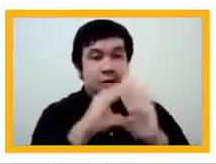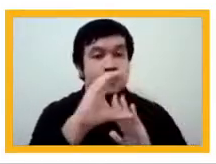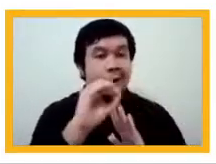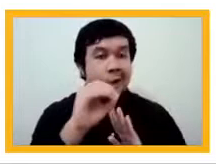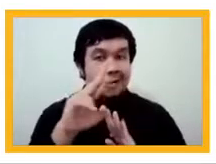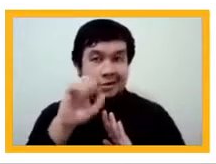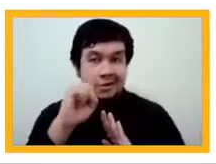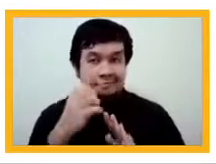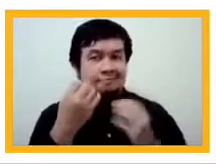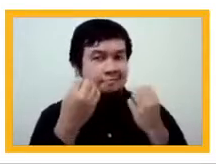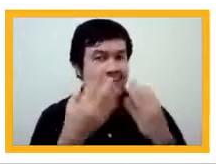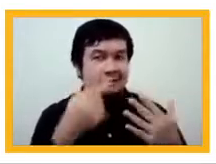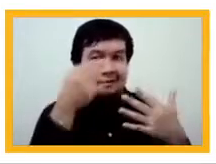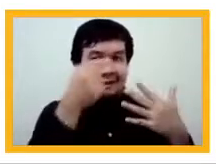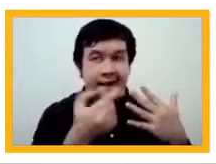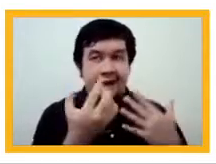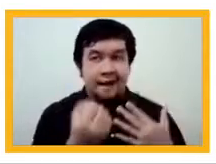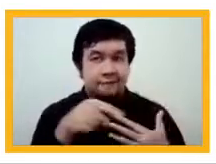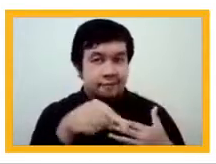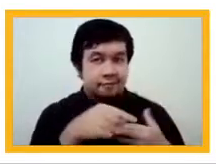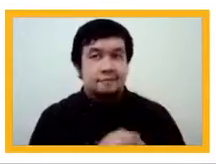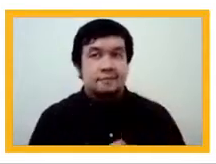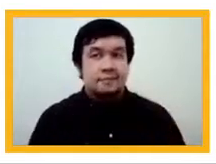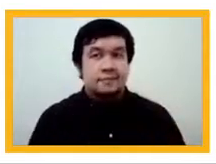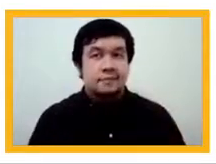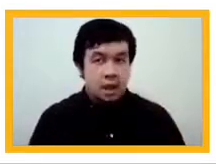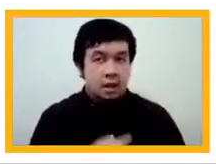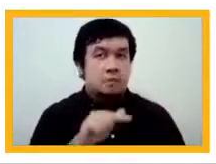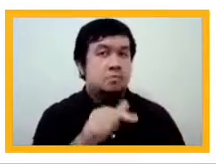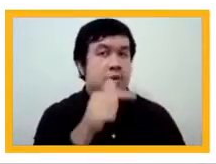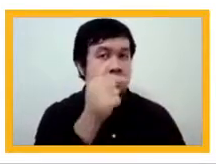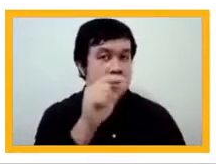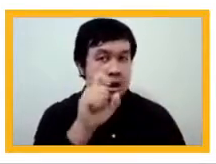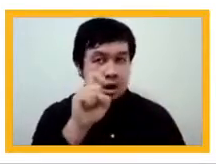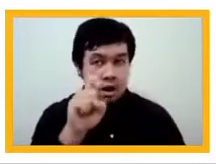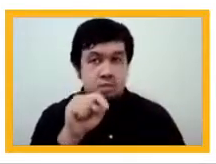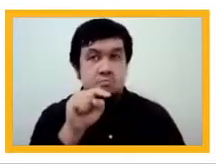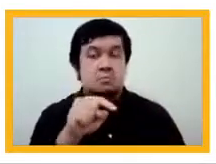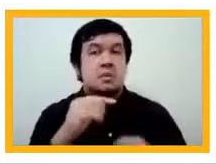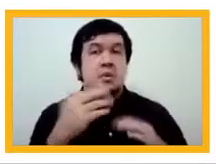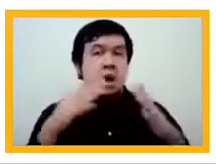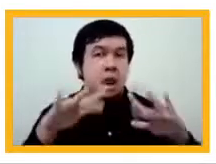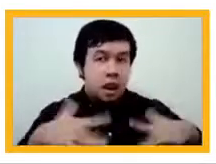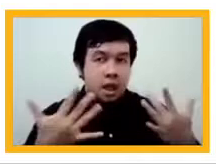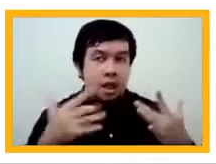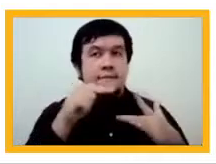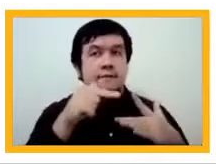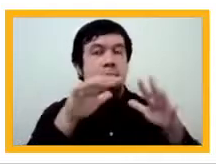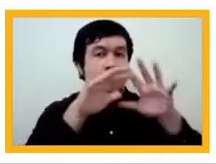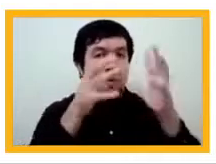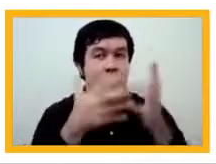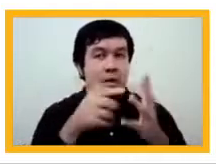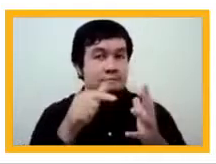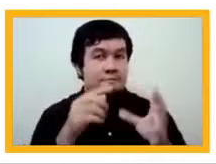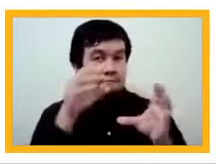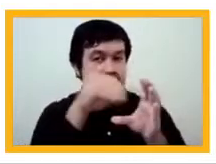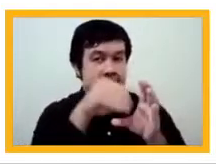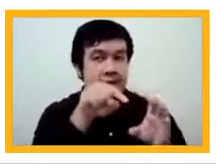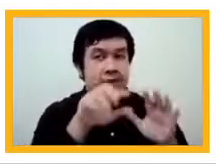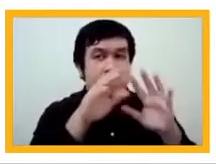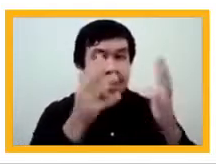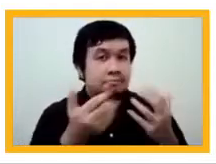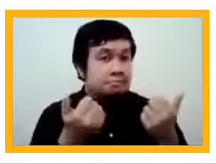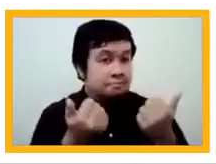change their life trajectory by accessing this world-class contents. And the so small countries has also a